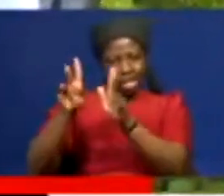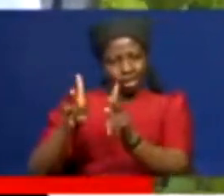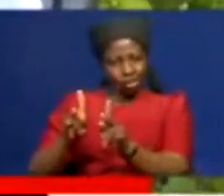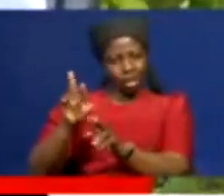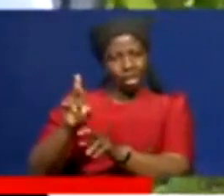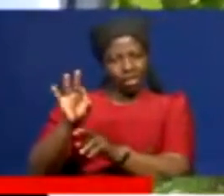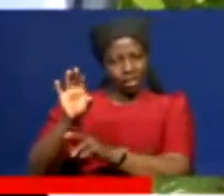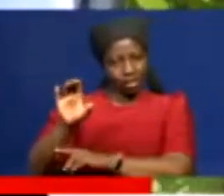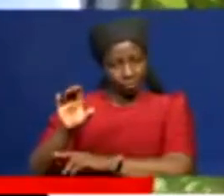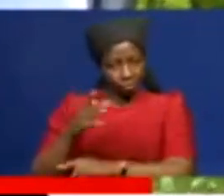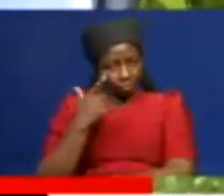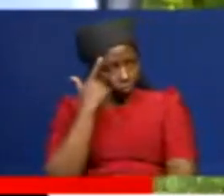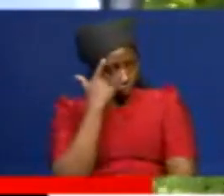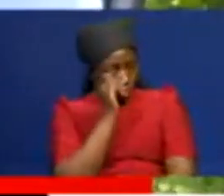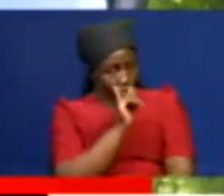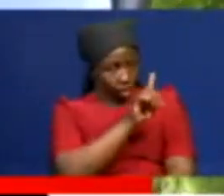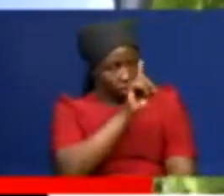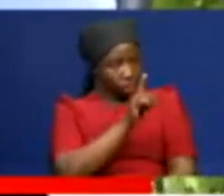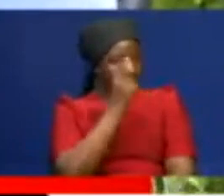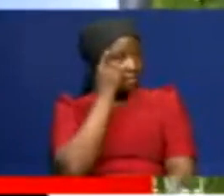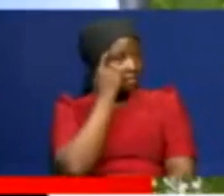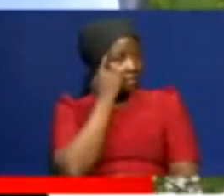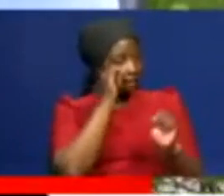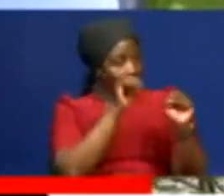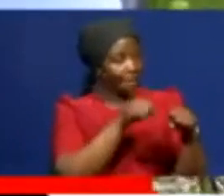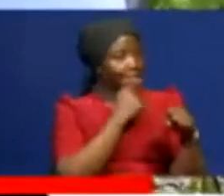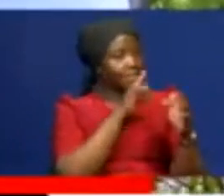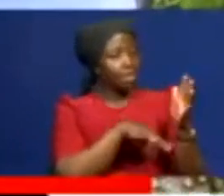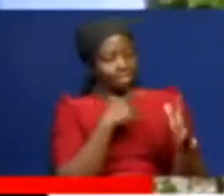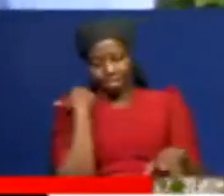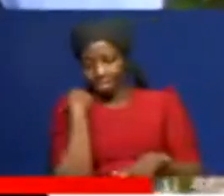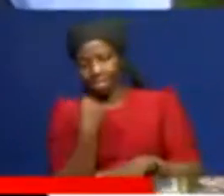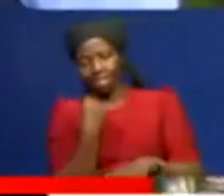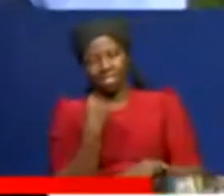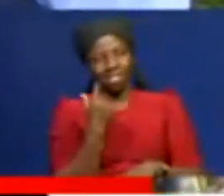Yeah, thank you for that question. I think what I can say recently or lately,